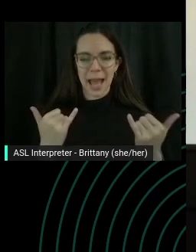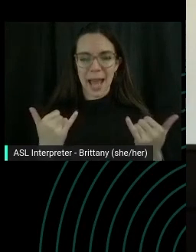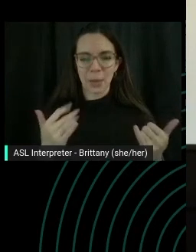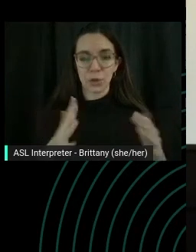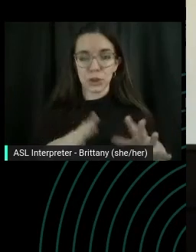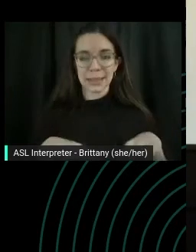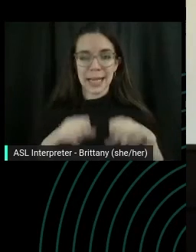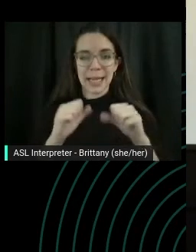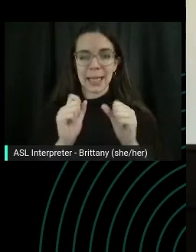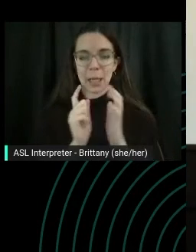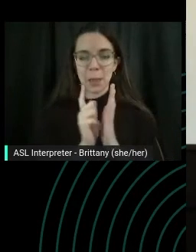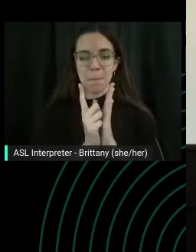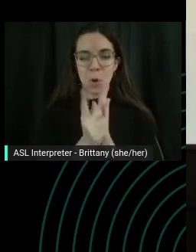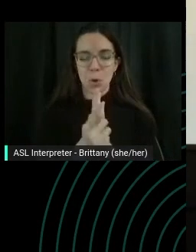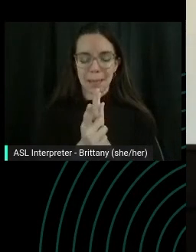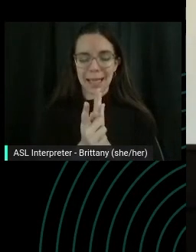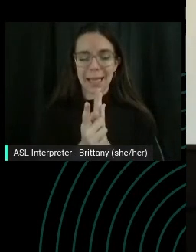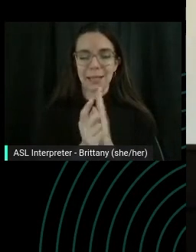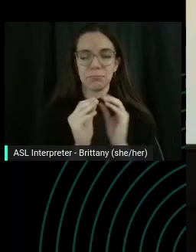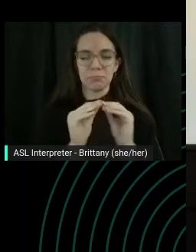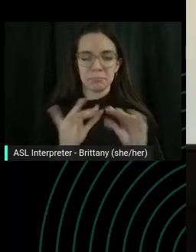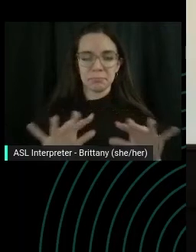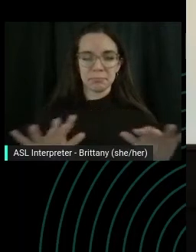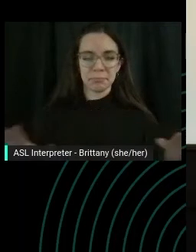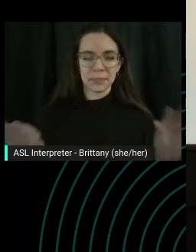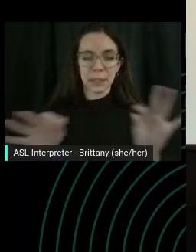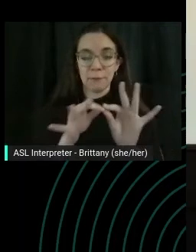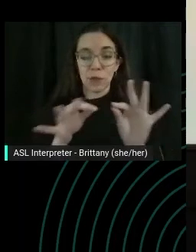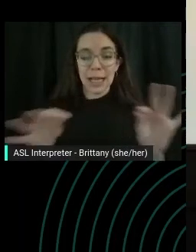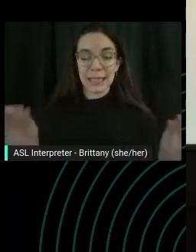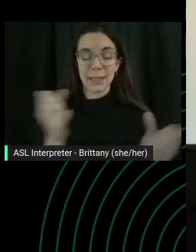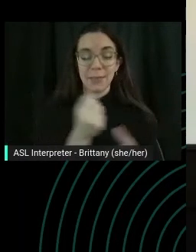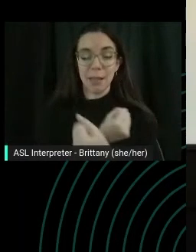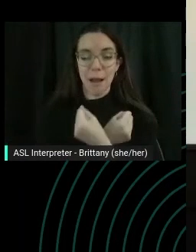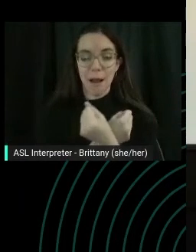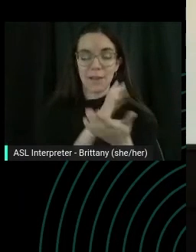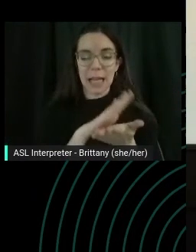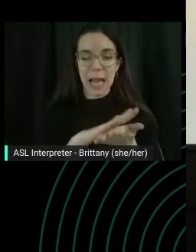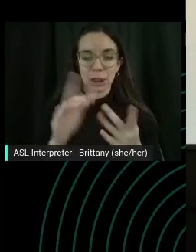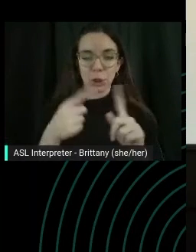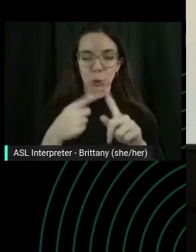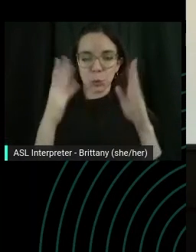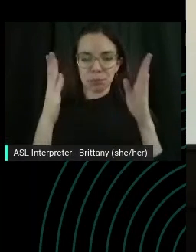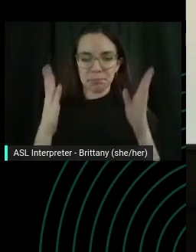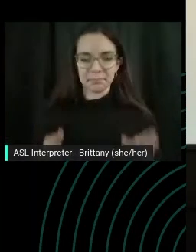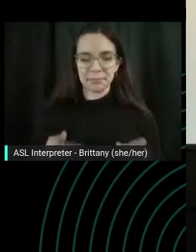sending those phrases of love and kindness to this neutral person.